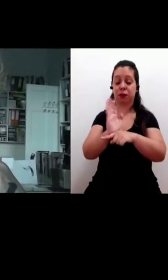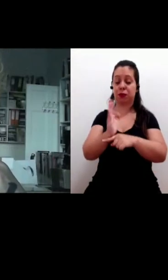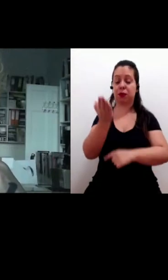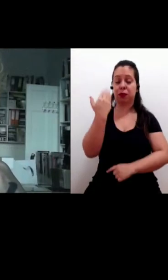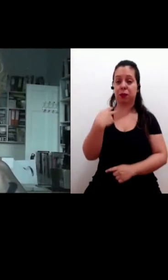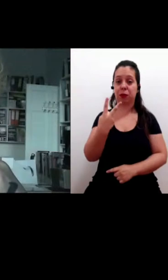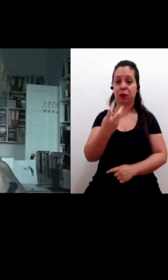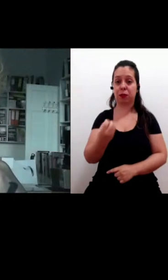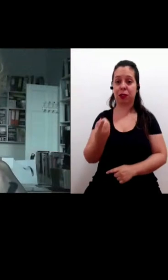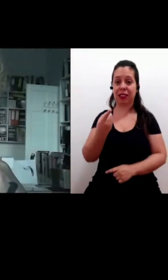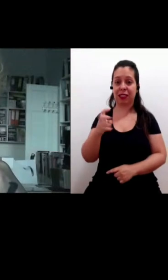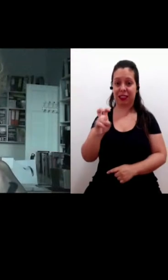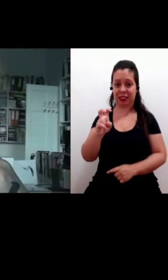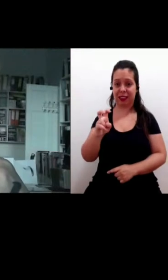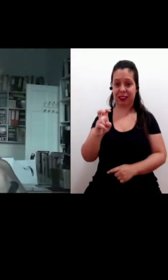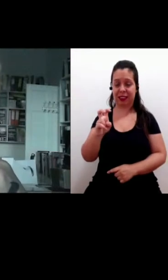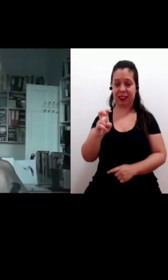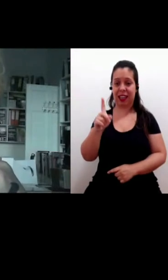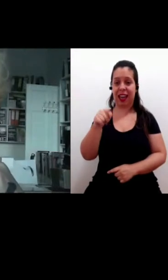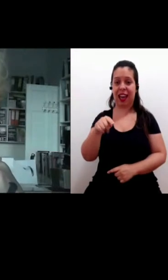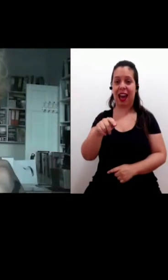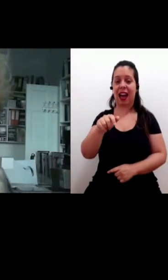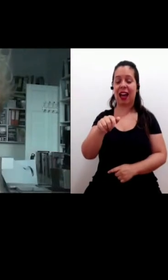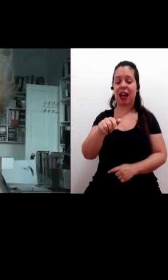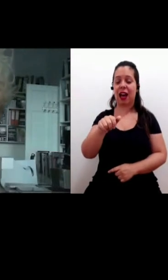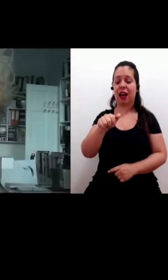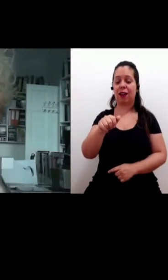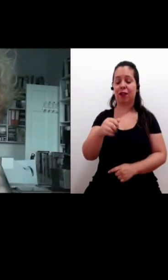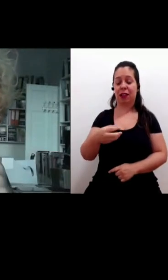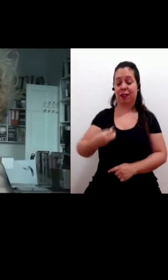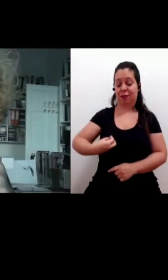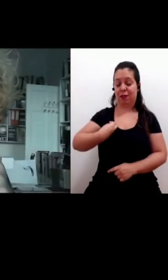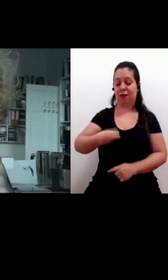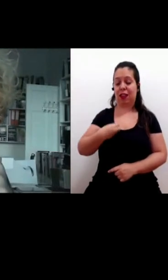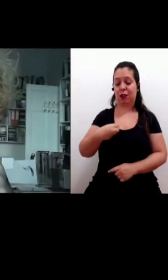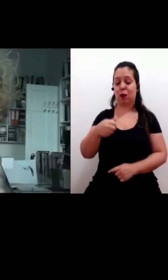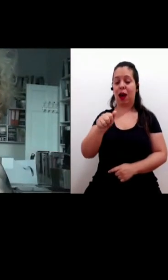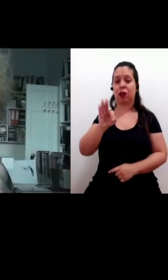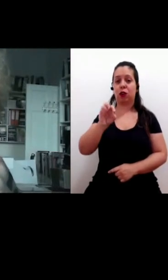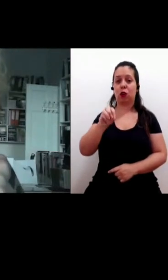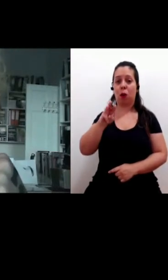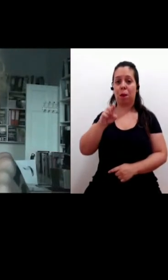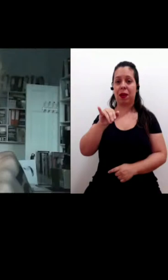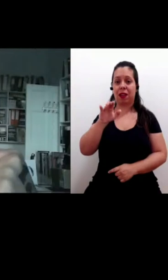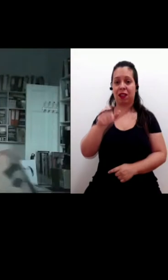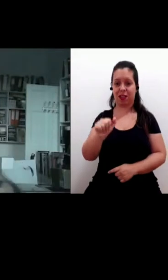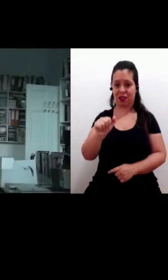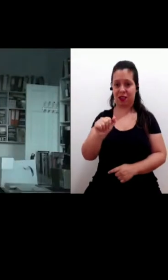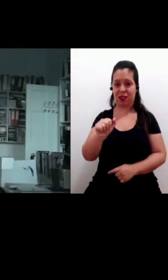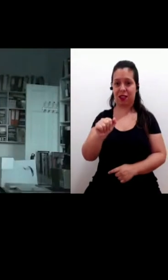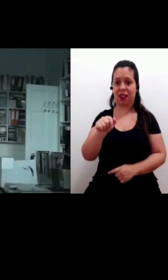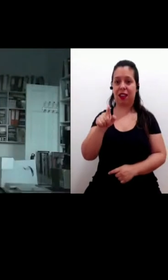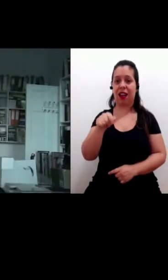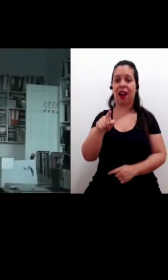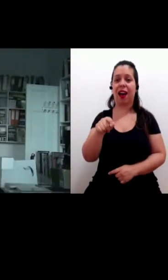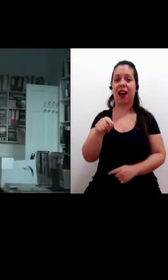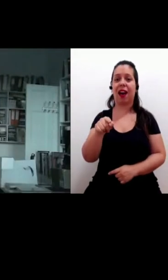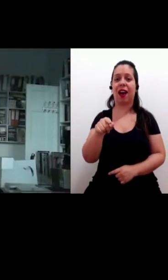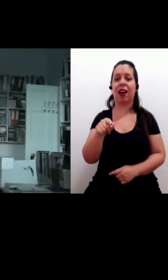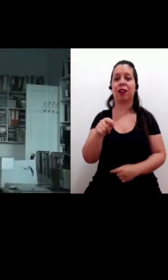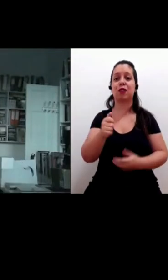Living in Dread, and Promise. And as in every impact, it started with